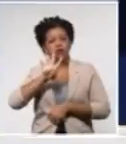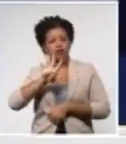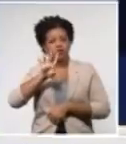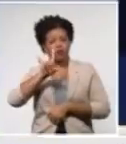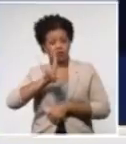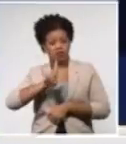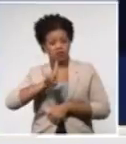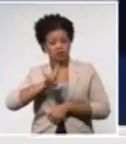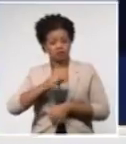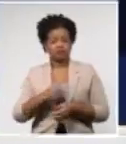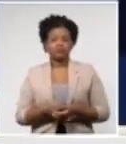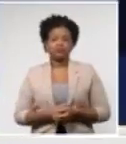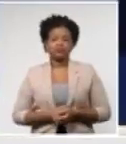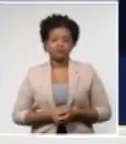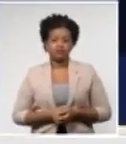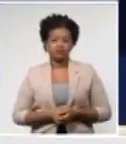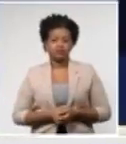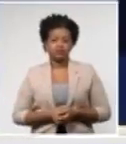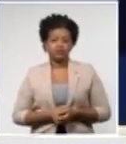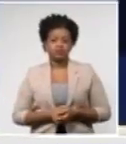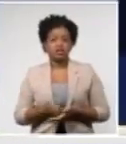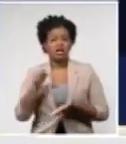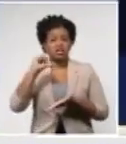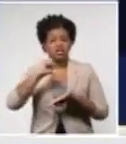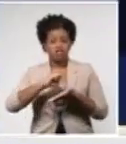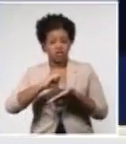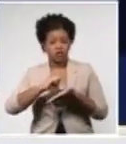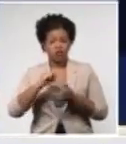for Genetic Engineering and Biotechnology,